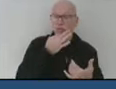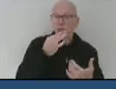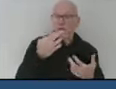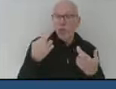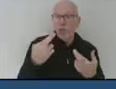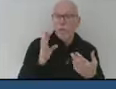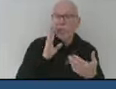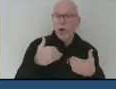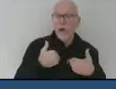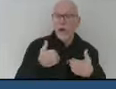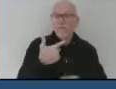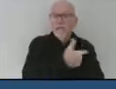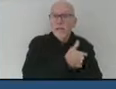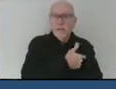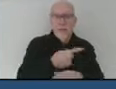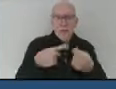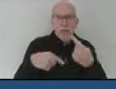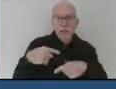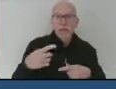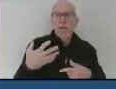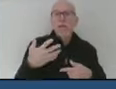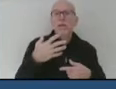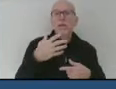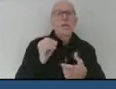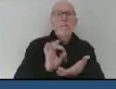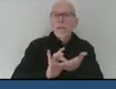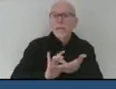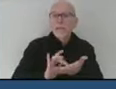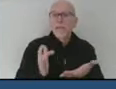about vaccinations and about therapeutics.